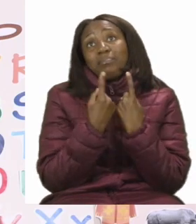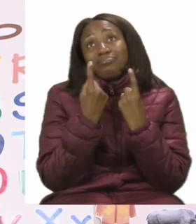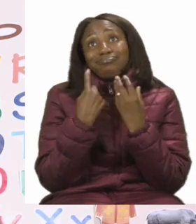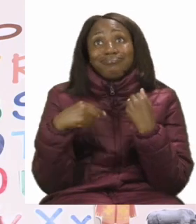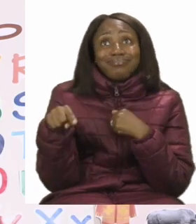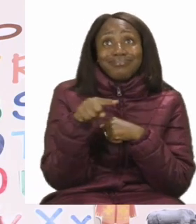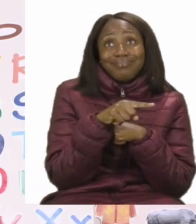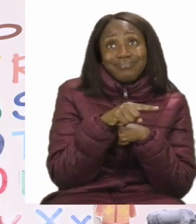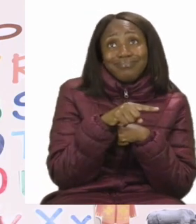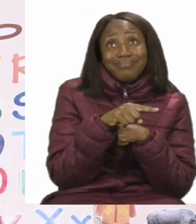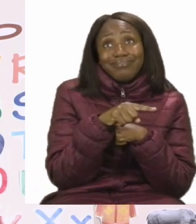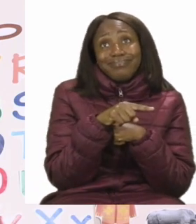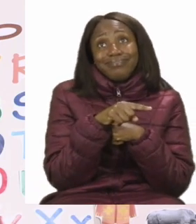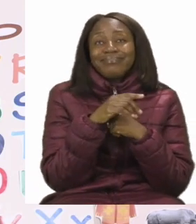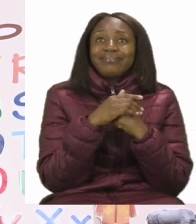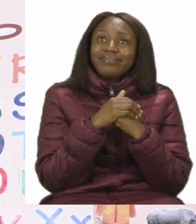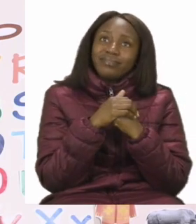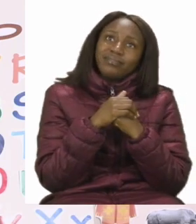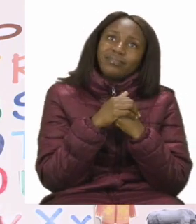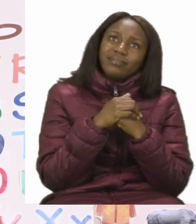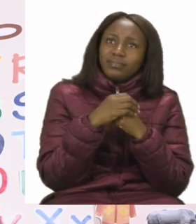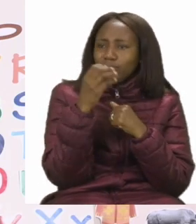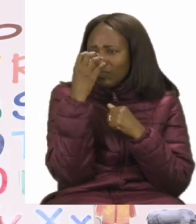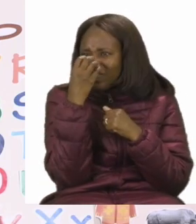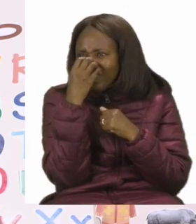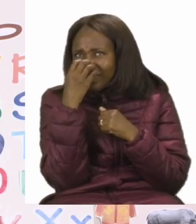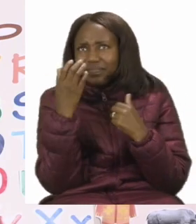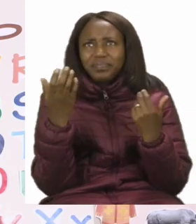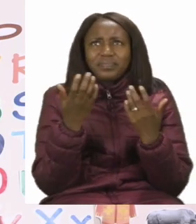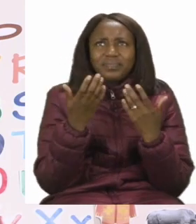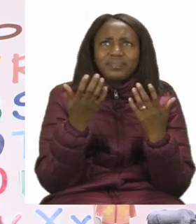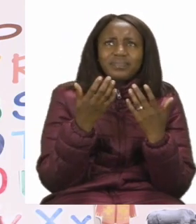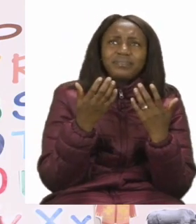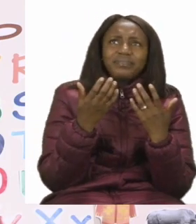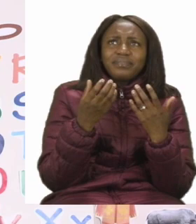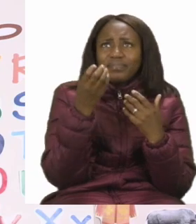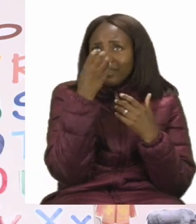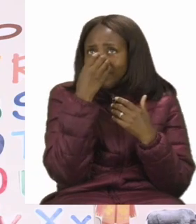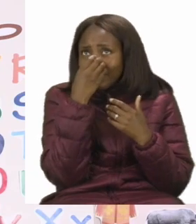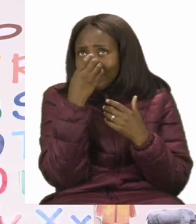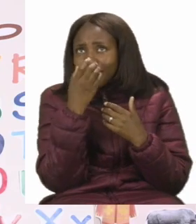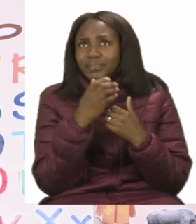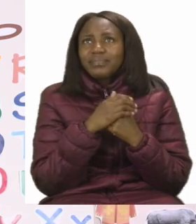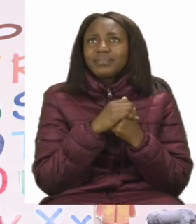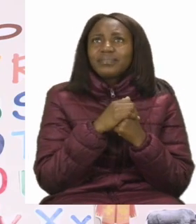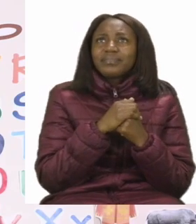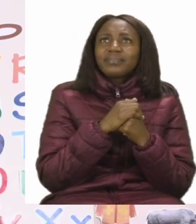fun time in the park. Can you see Zoshi anywhere? Zoshi!